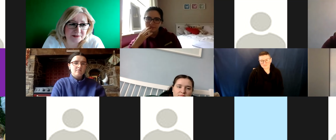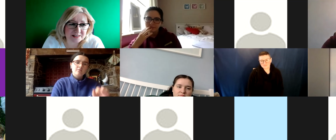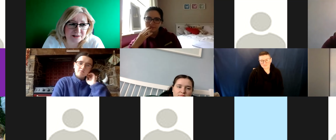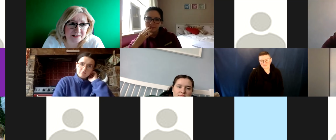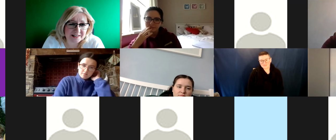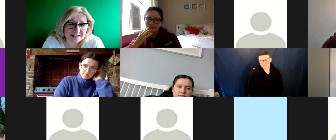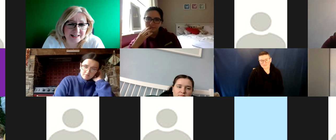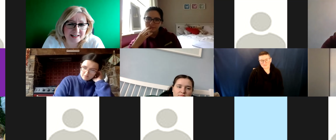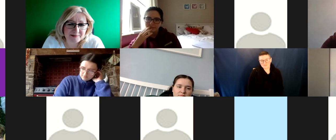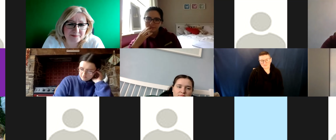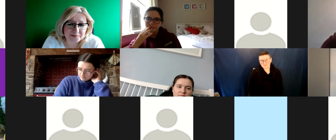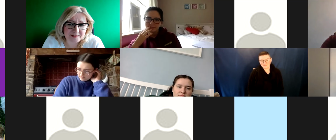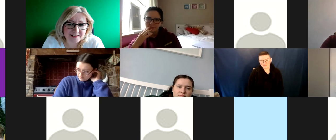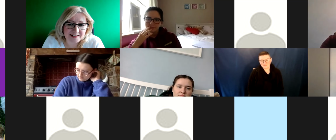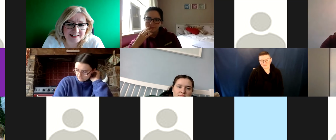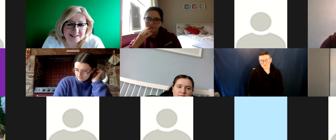those ones, you know.